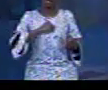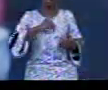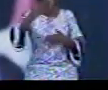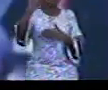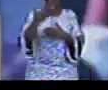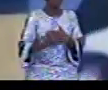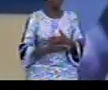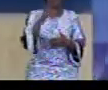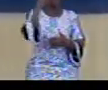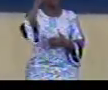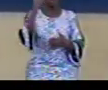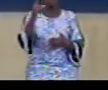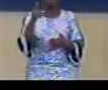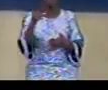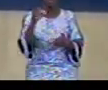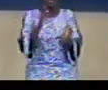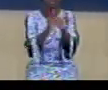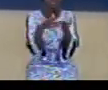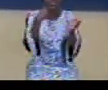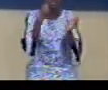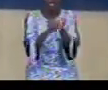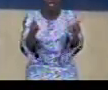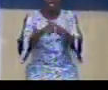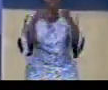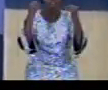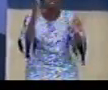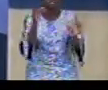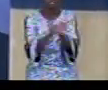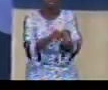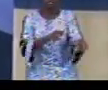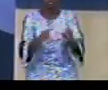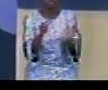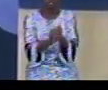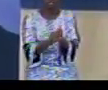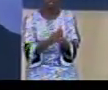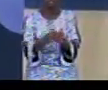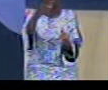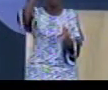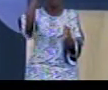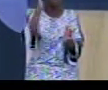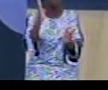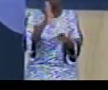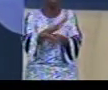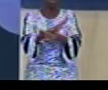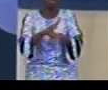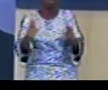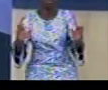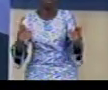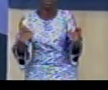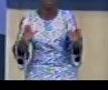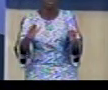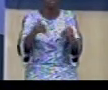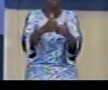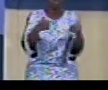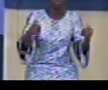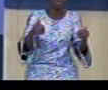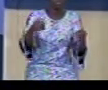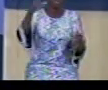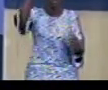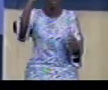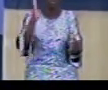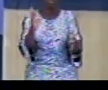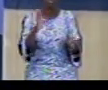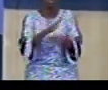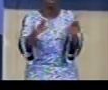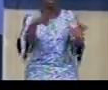that, there's no discrimination. The Lord is not going to push you away saying, no, you are not qualified, because